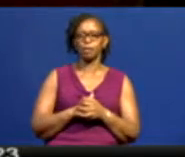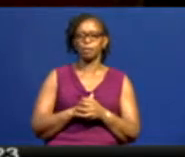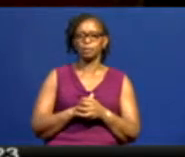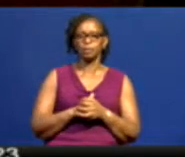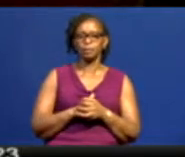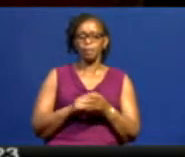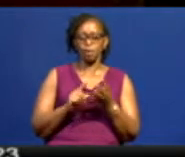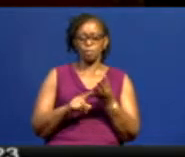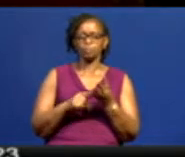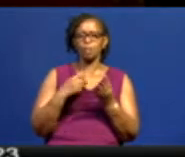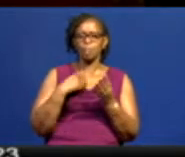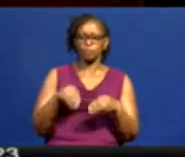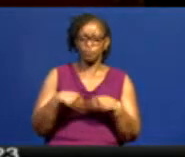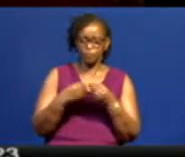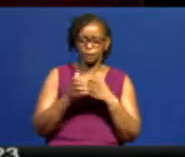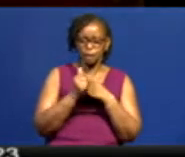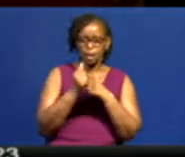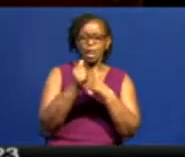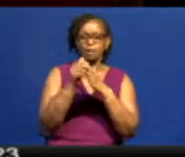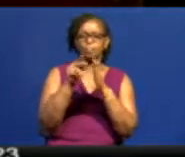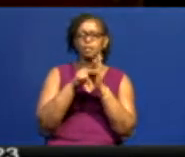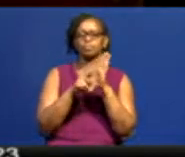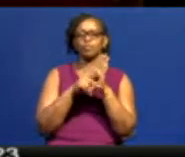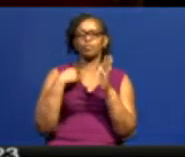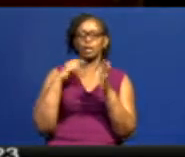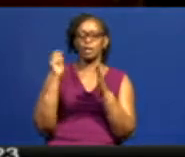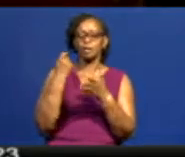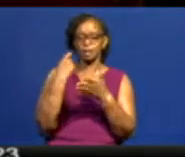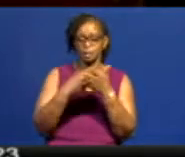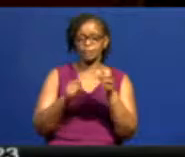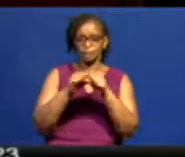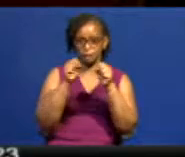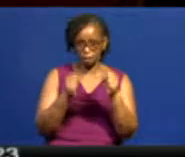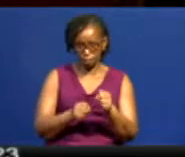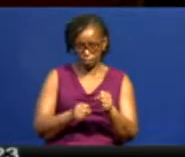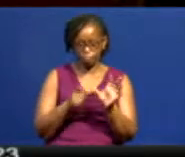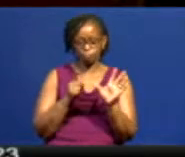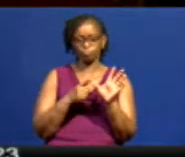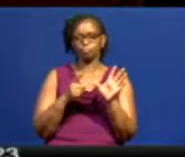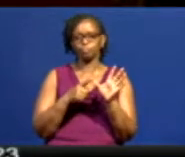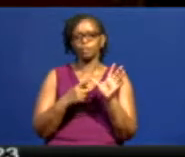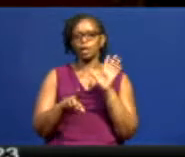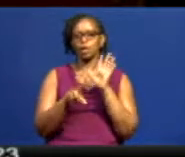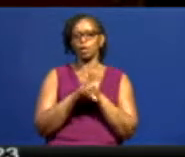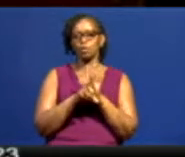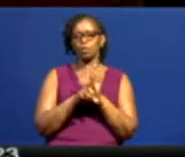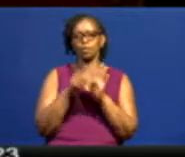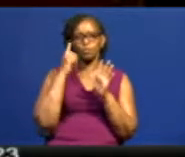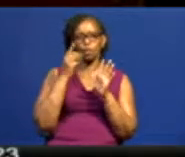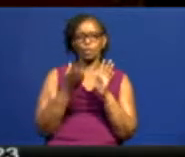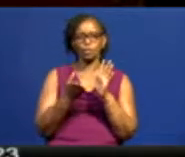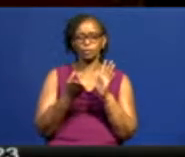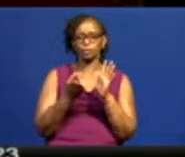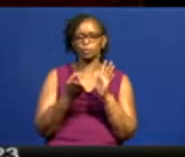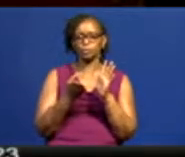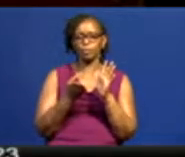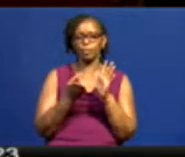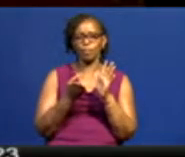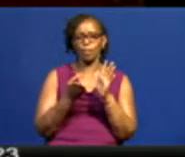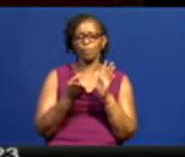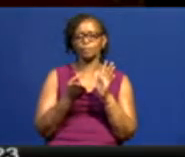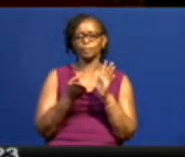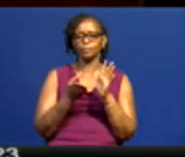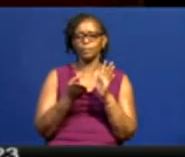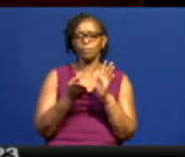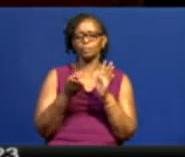4, provide guiding principles for the Kenyan tax system; and 5, to provide a legal framework for granting tax incentives and